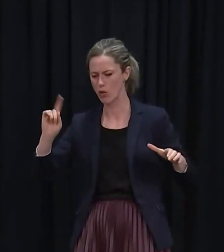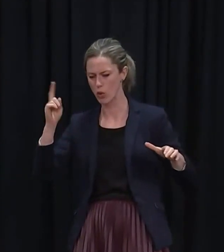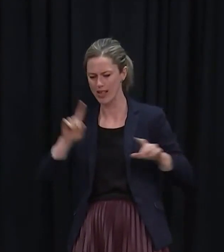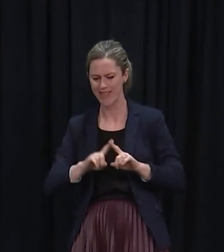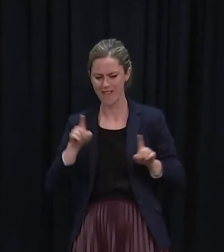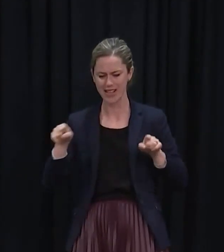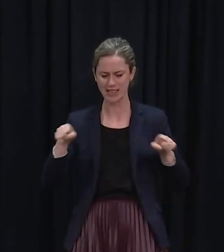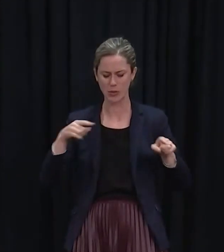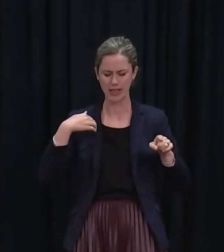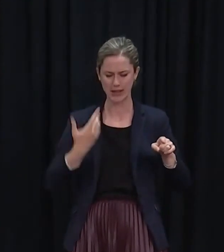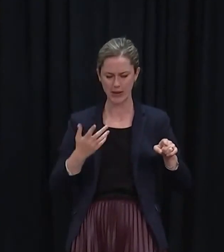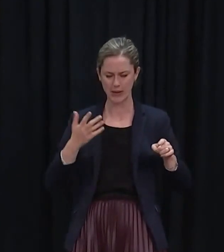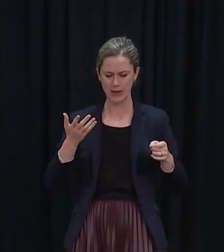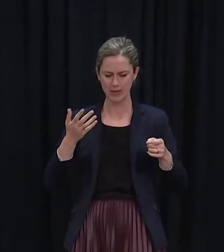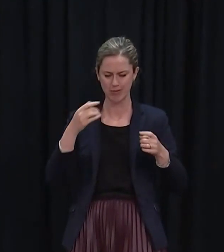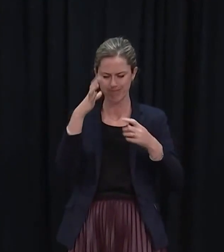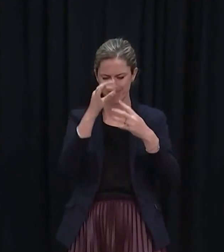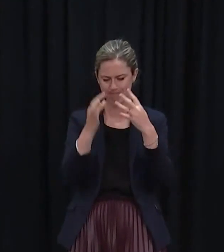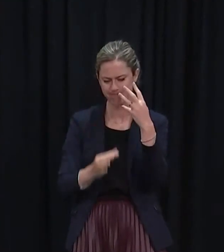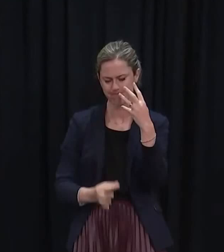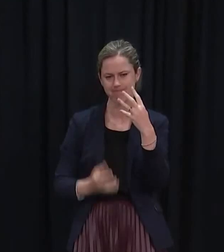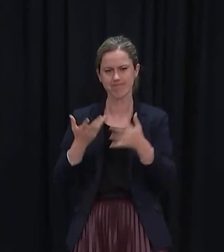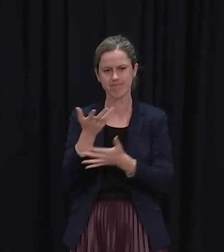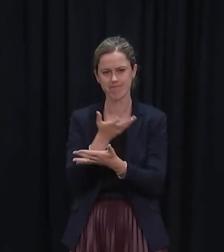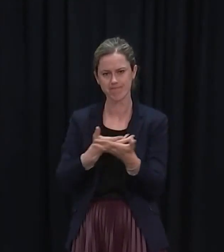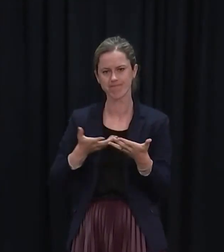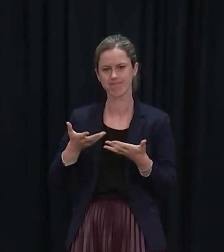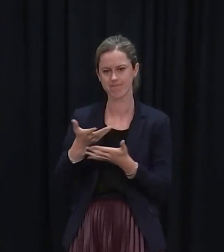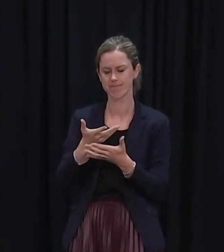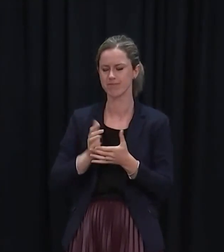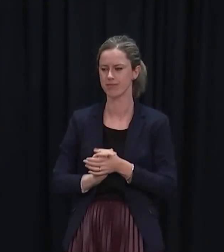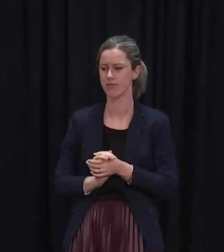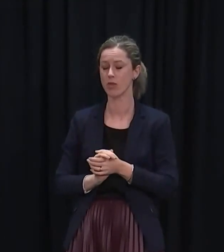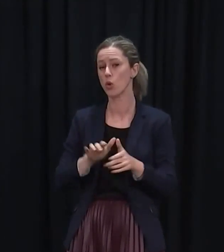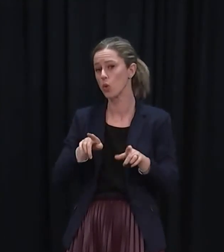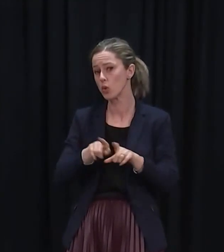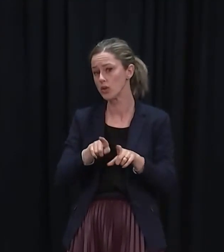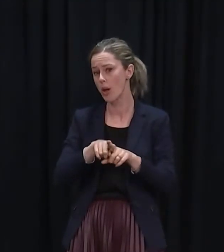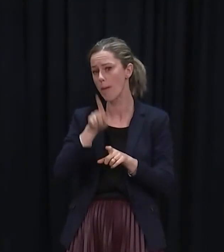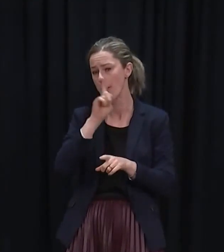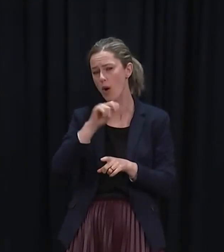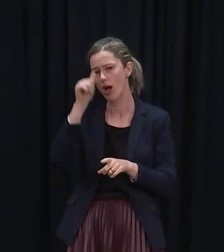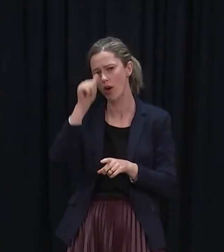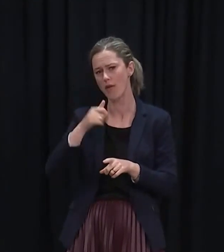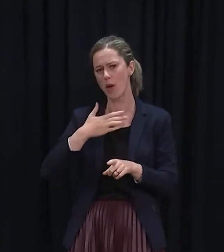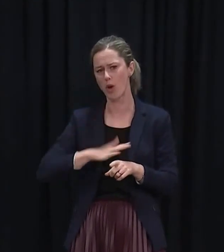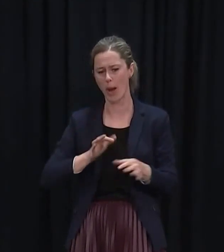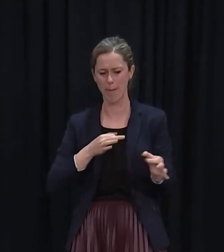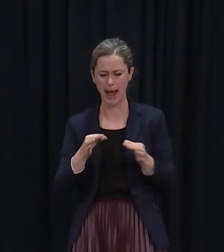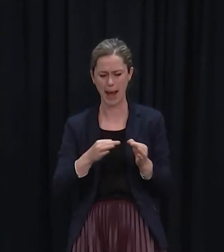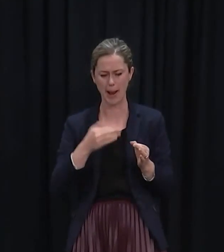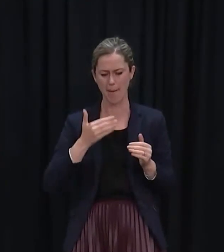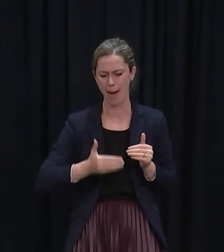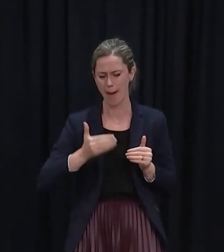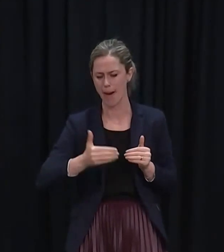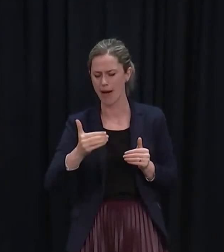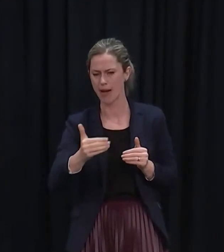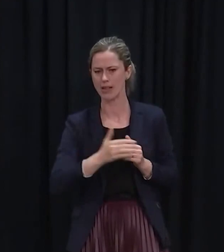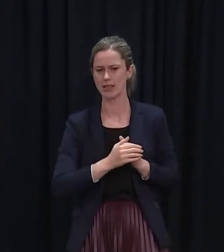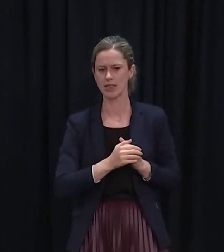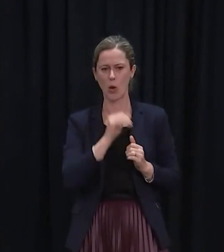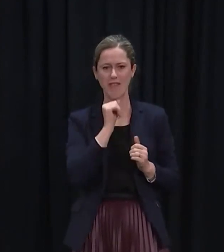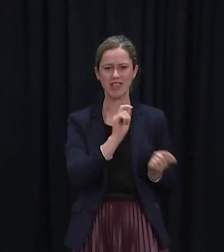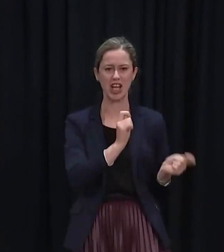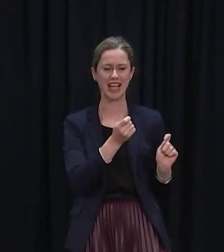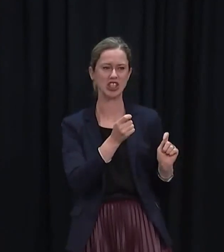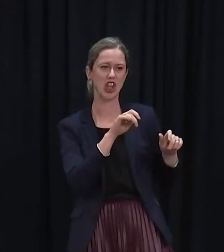covering all of the bases in terms of the potential changes that we're making there. And I'm also aware that people want to see a bit of a roadmap, so even if changes, we'll make